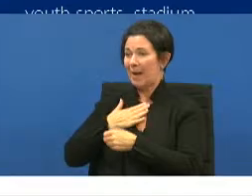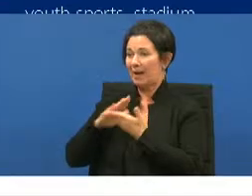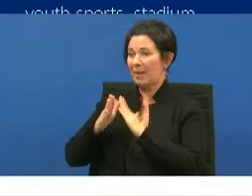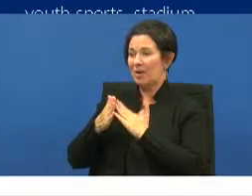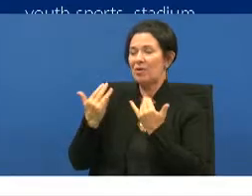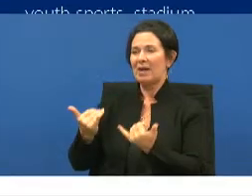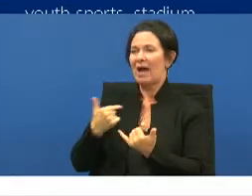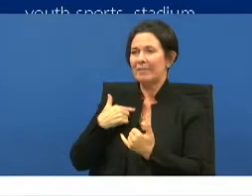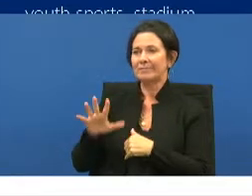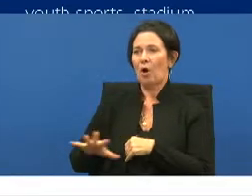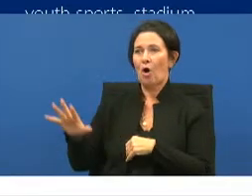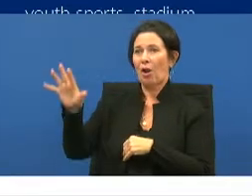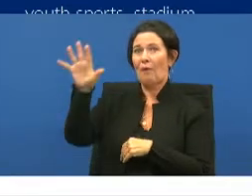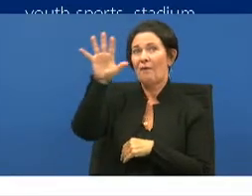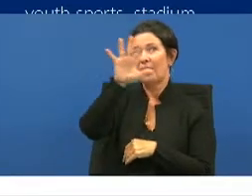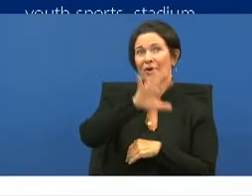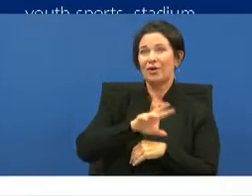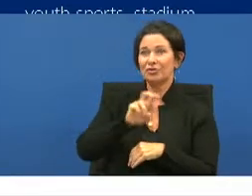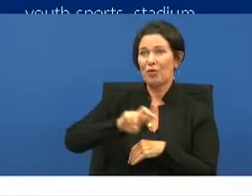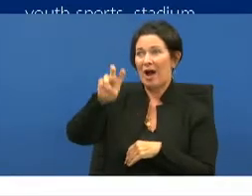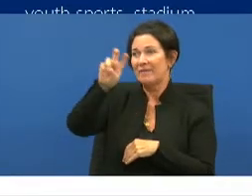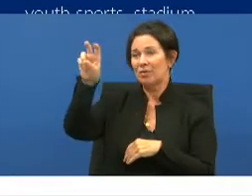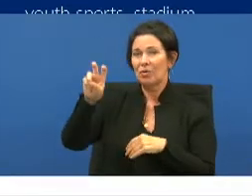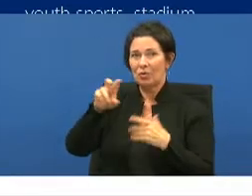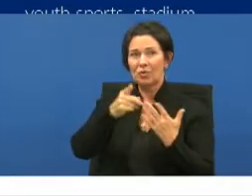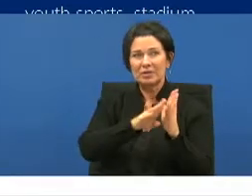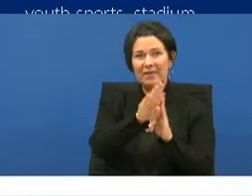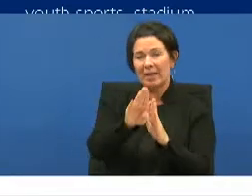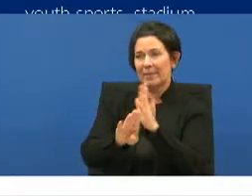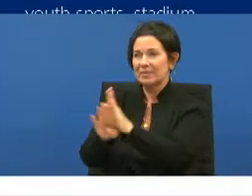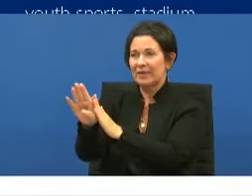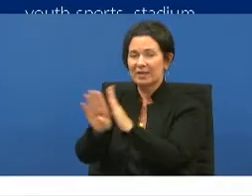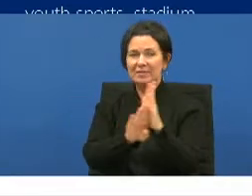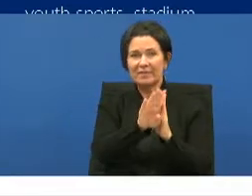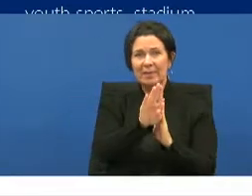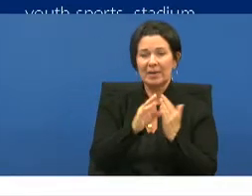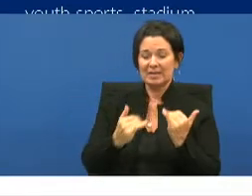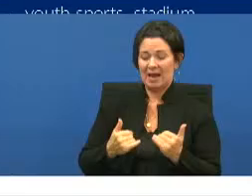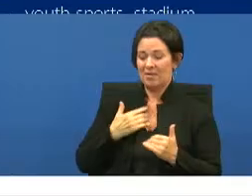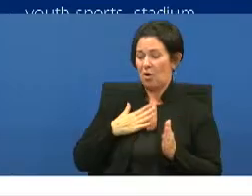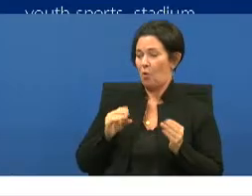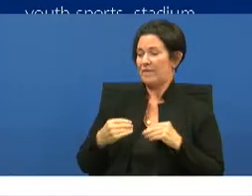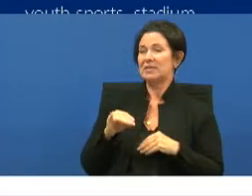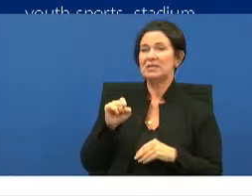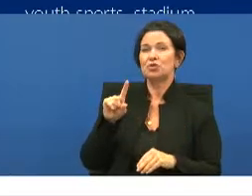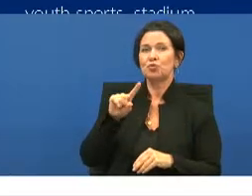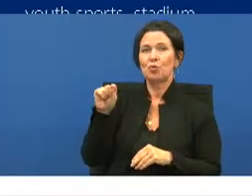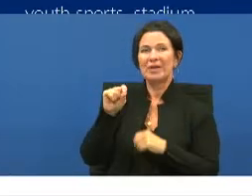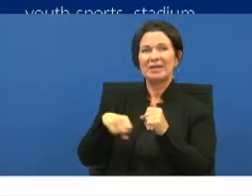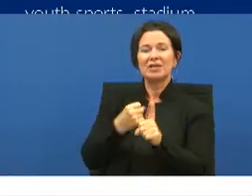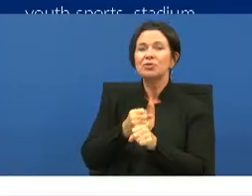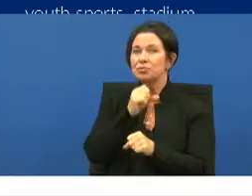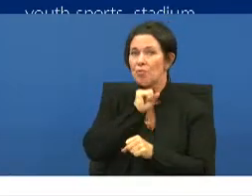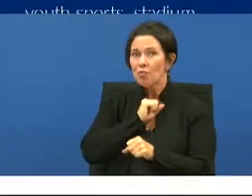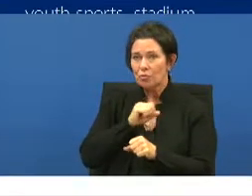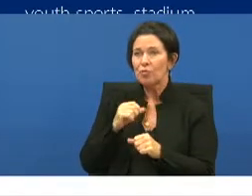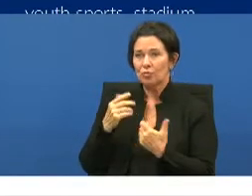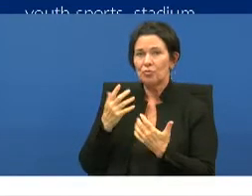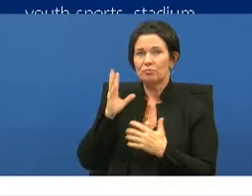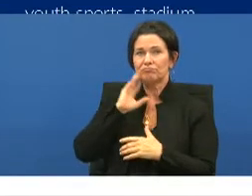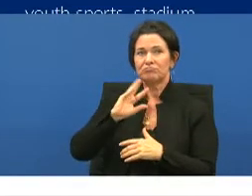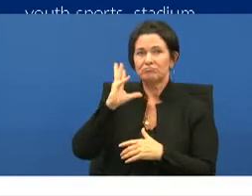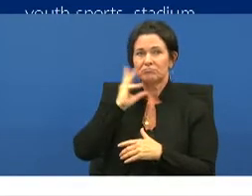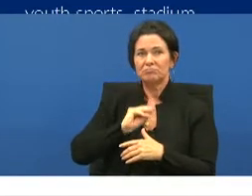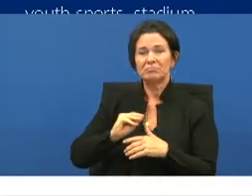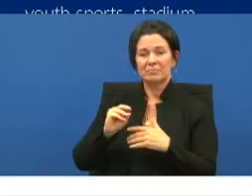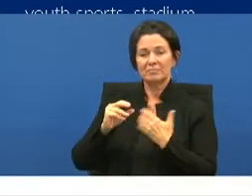times over the last 30 years, and the firm is about 20 years old. And we've got about 25 to 30 people working on this at